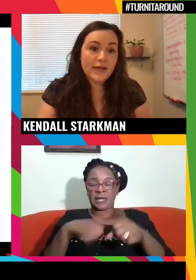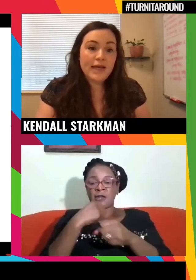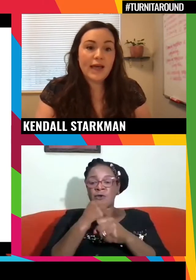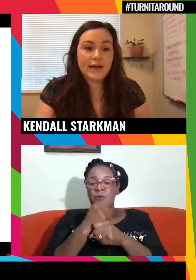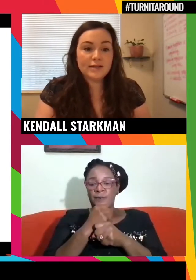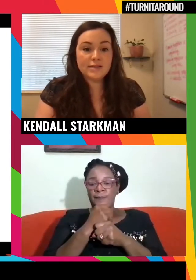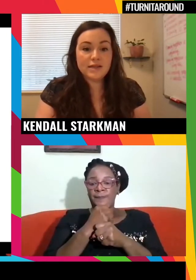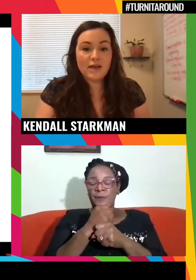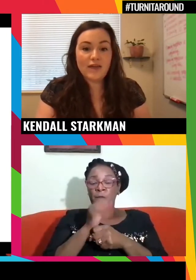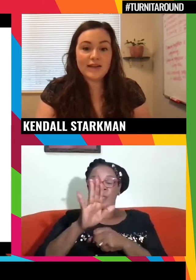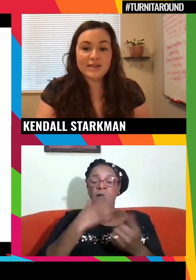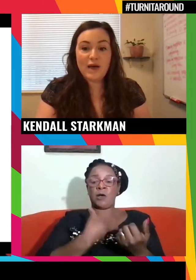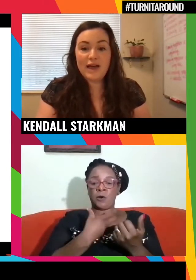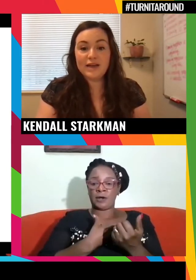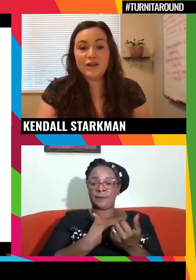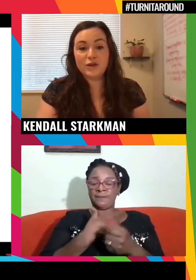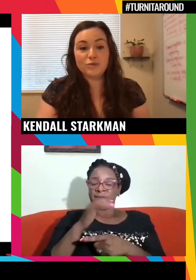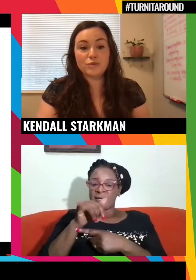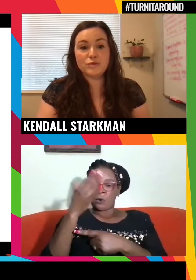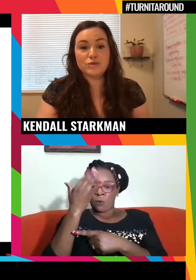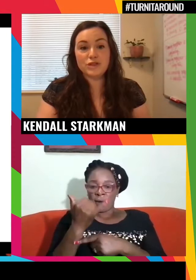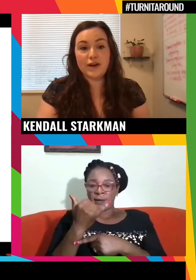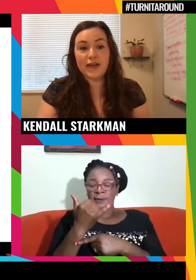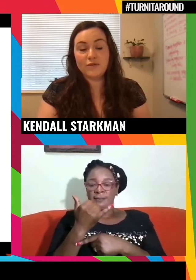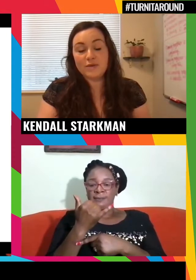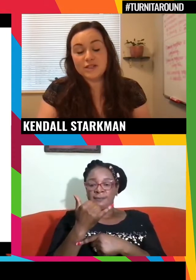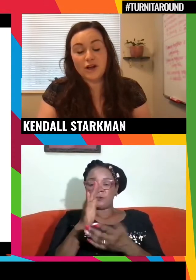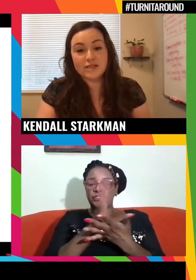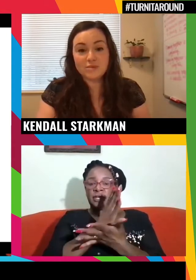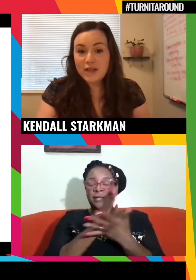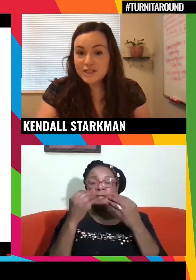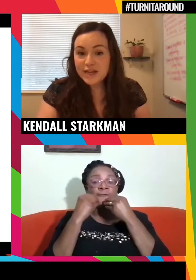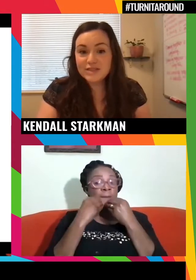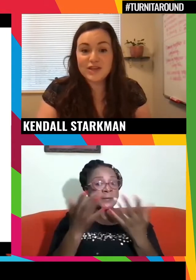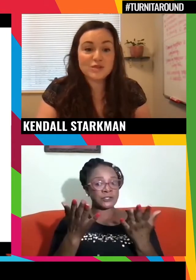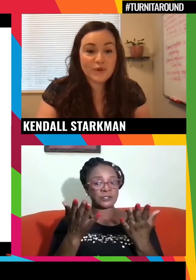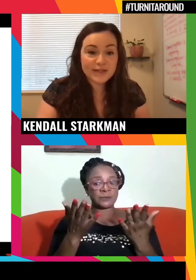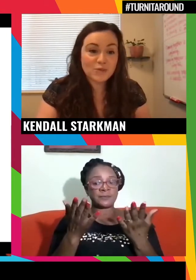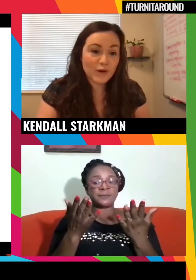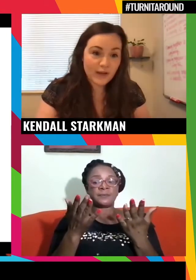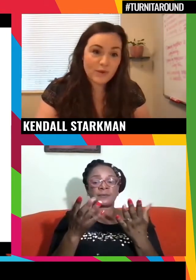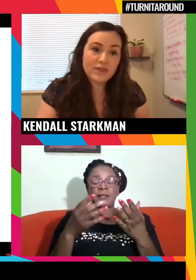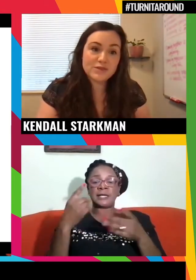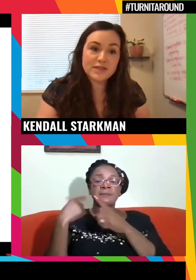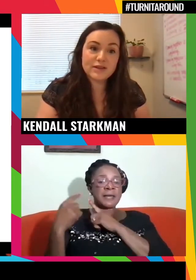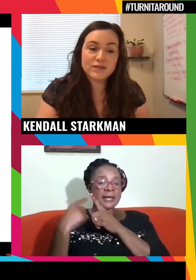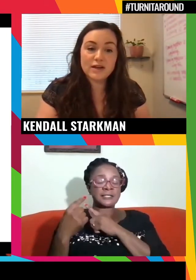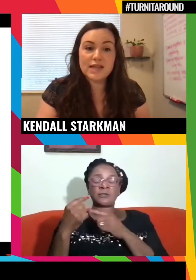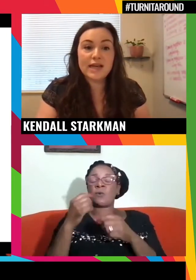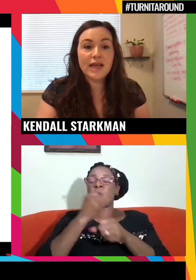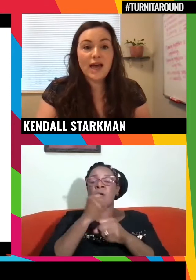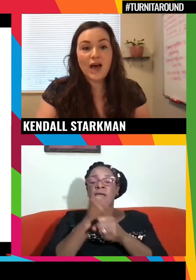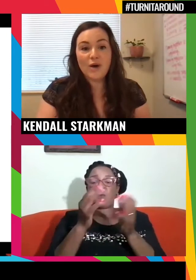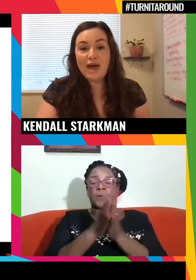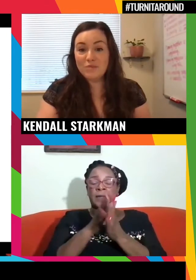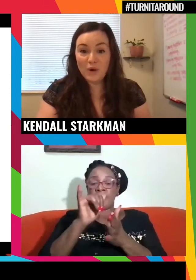own. And that is by, sharing information on supply chains, on experience working with this recycled